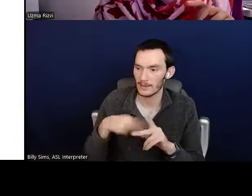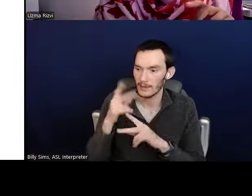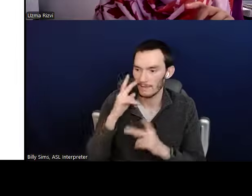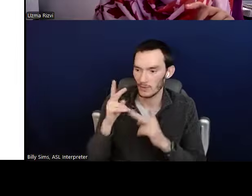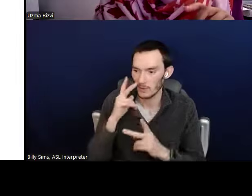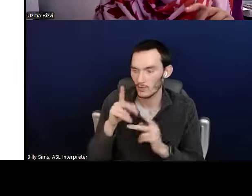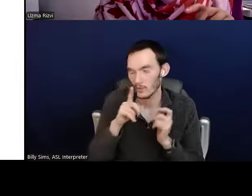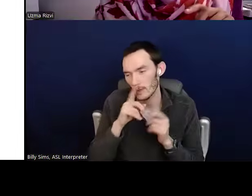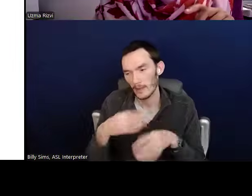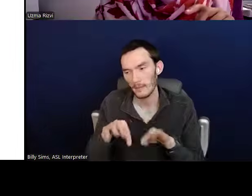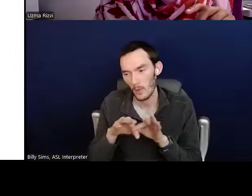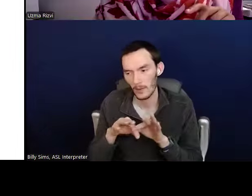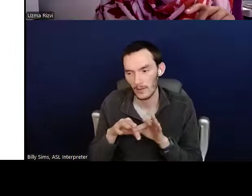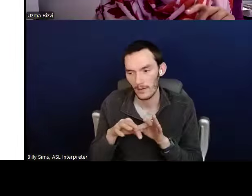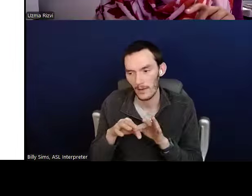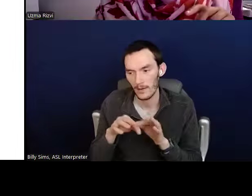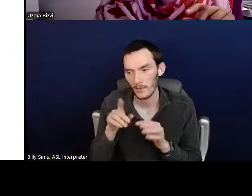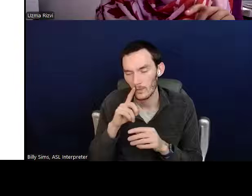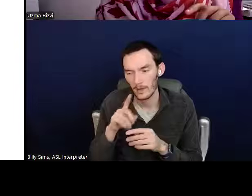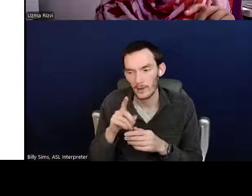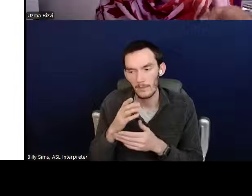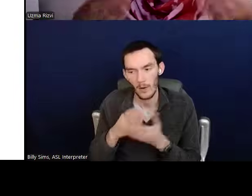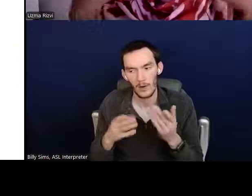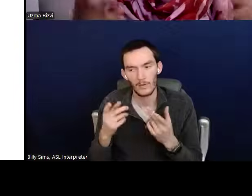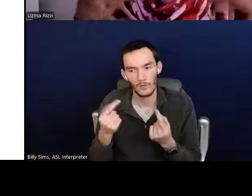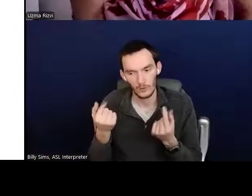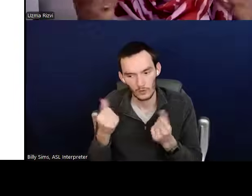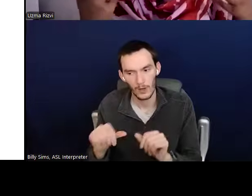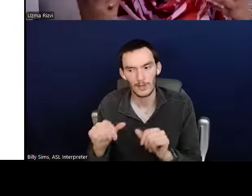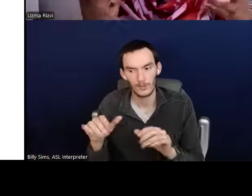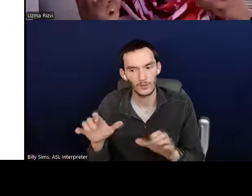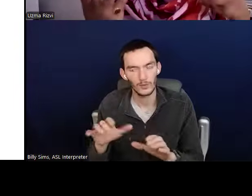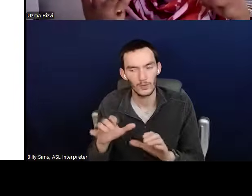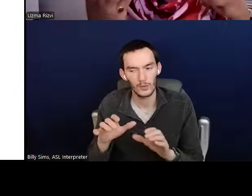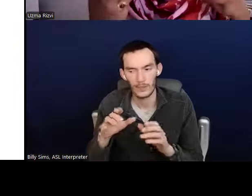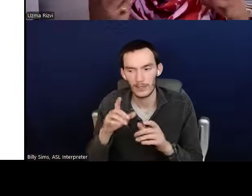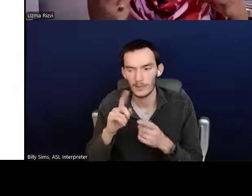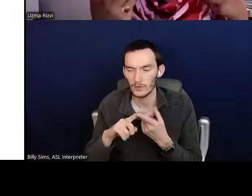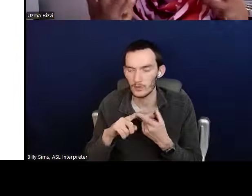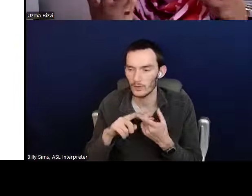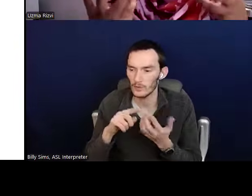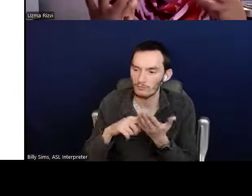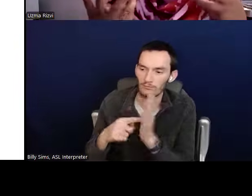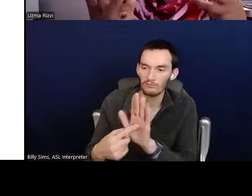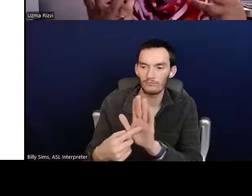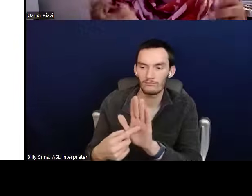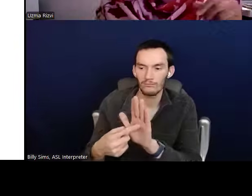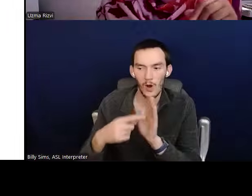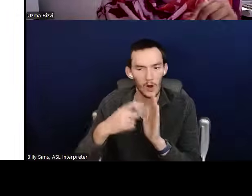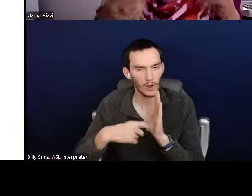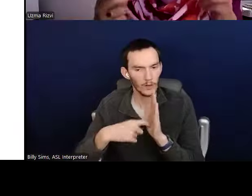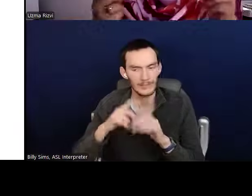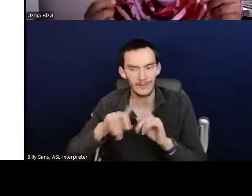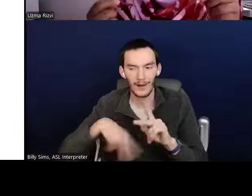visualizations are really important and are very much a part of what we're trying to do at LIA, is to bring archaeology a different kind of visualization and a different